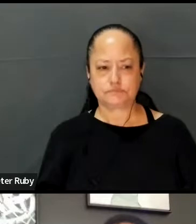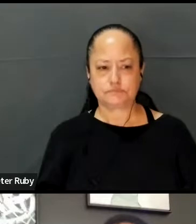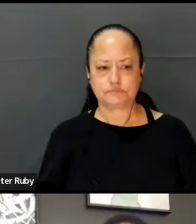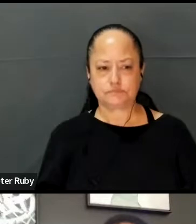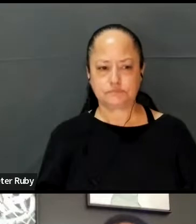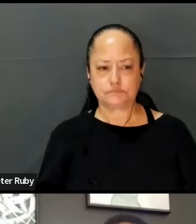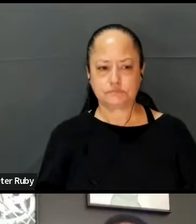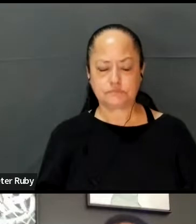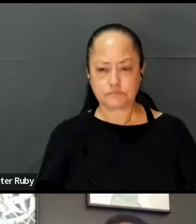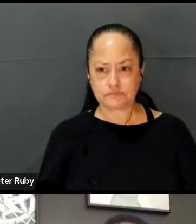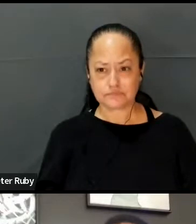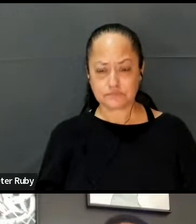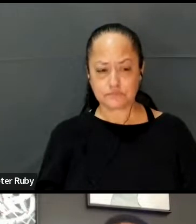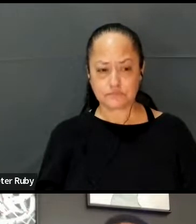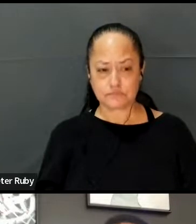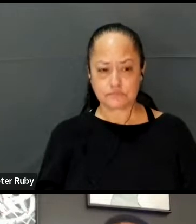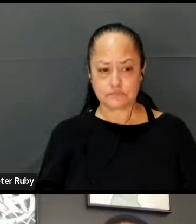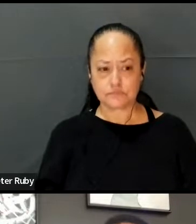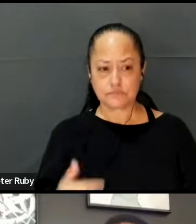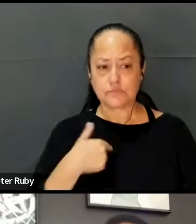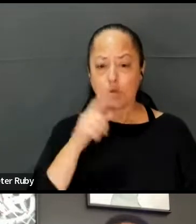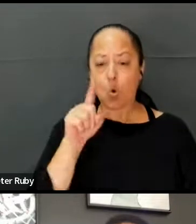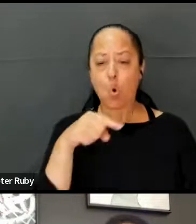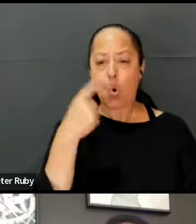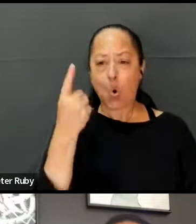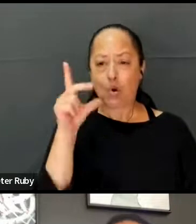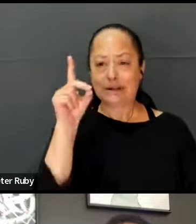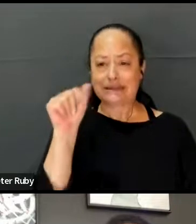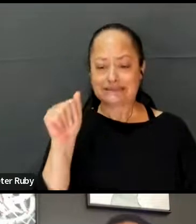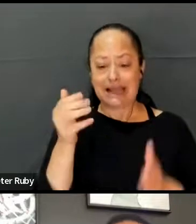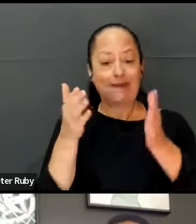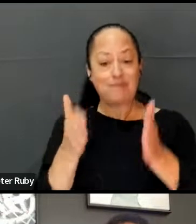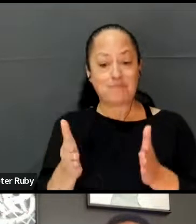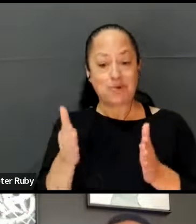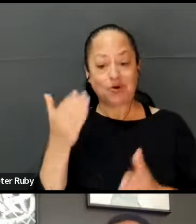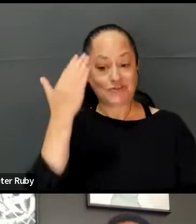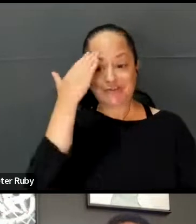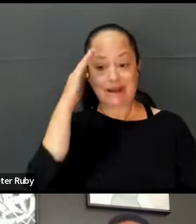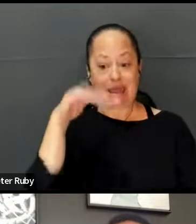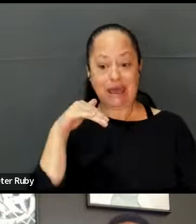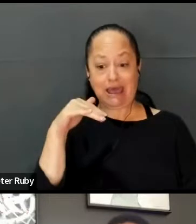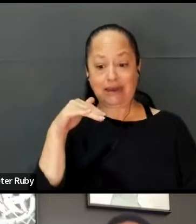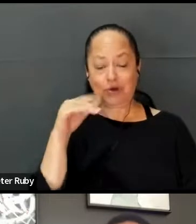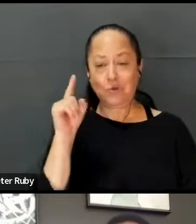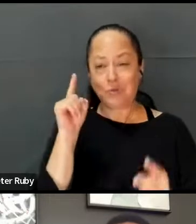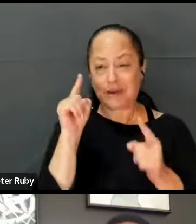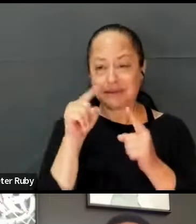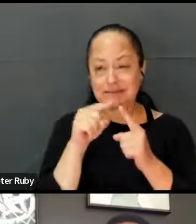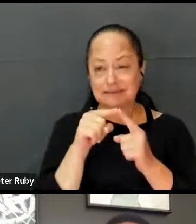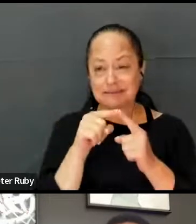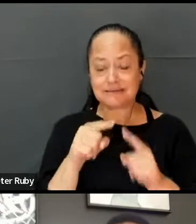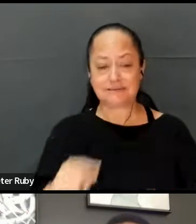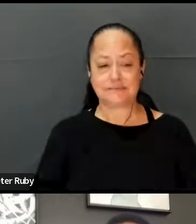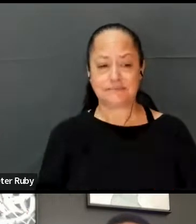I was the only disabled person I knew until